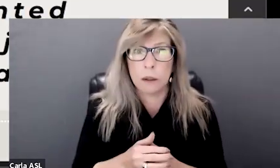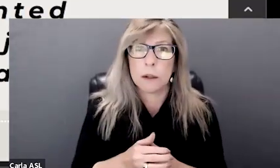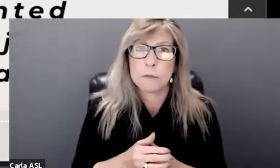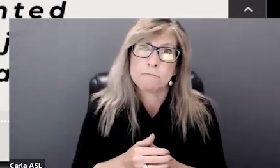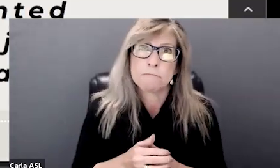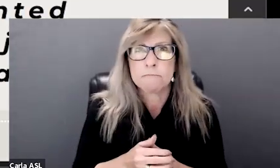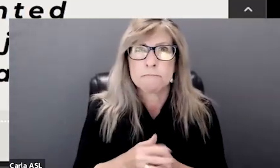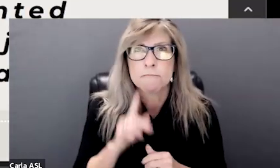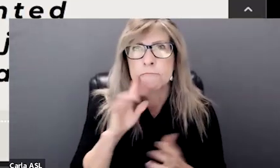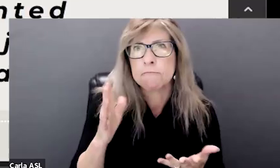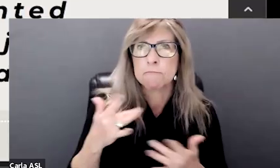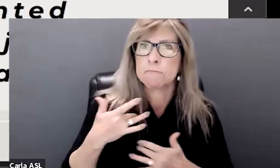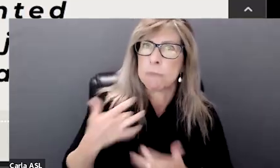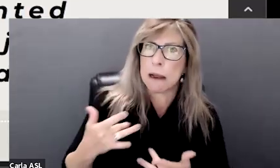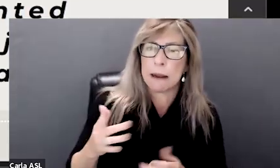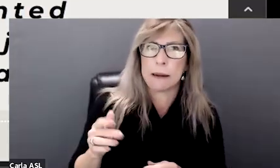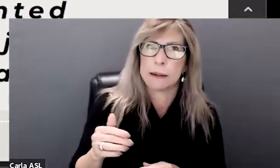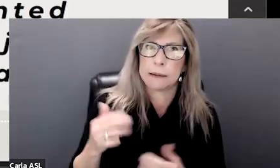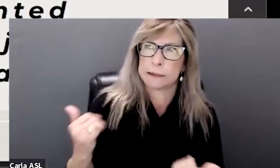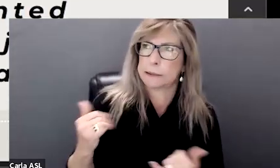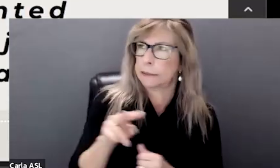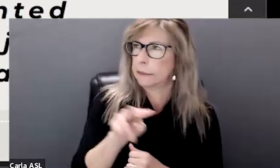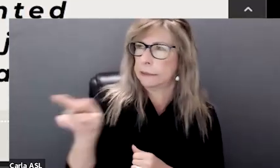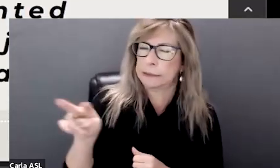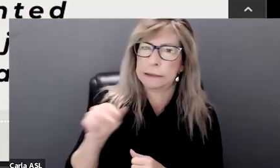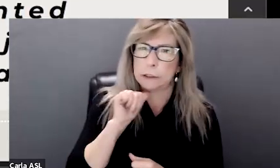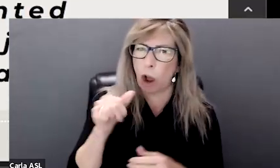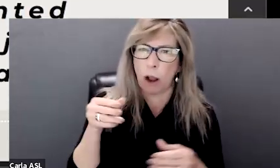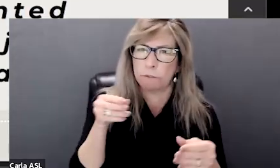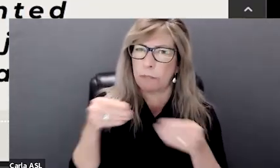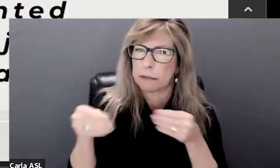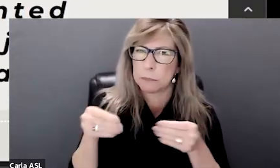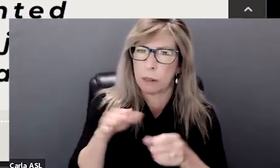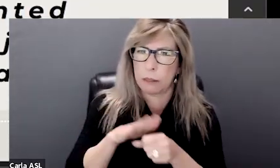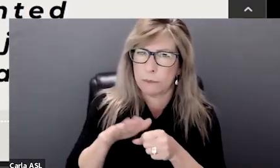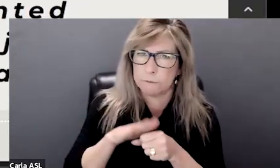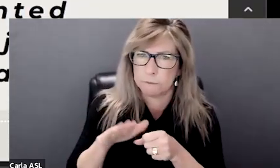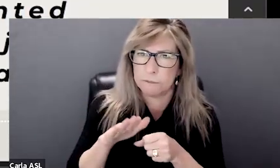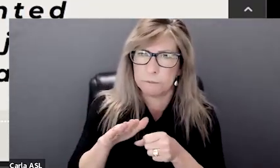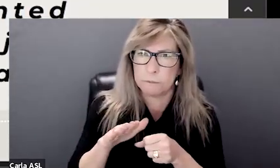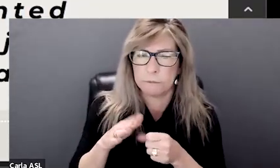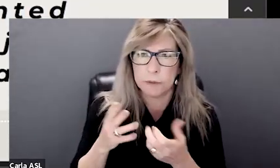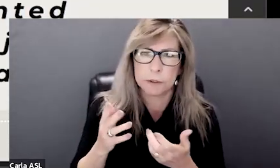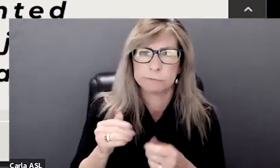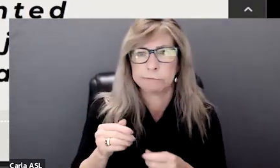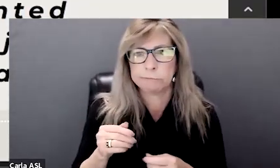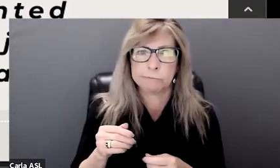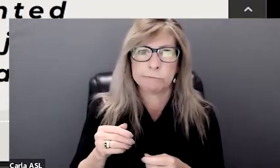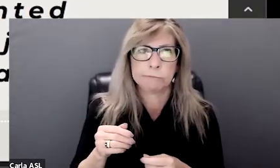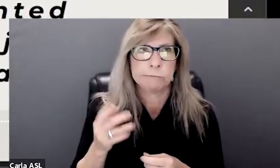tend to be inflexible. We alluded to that a little bit earlier by taking that so-called